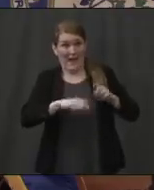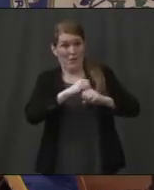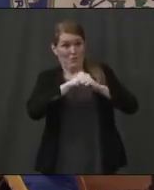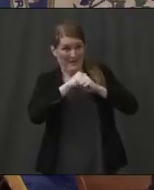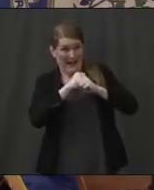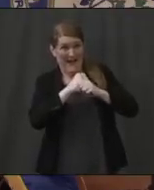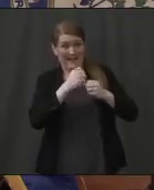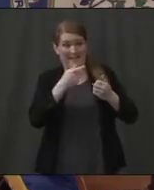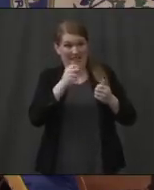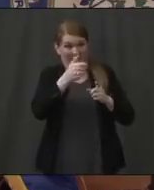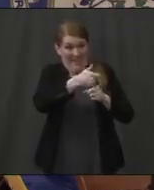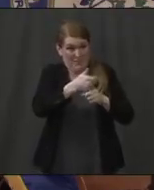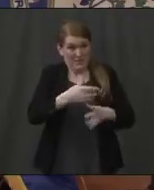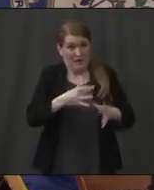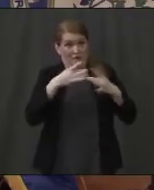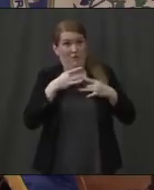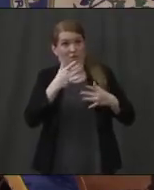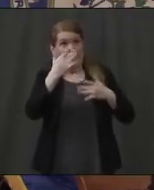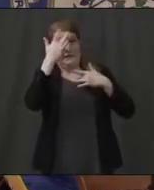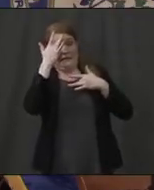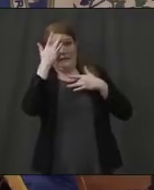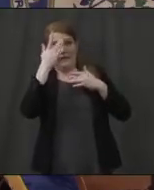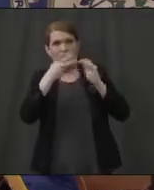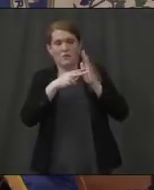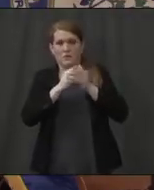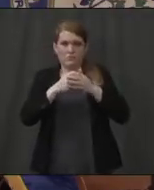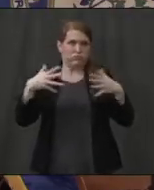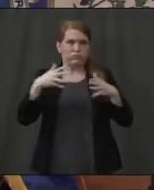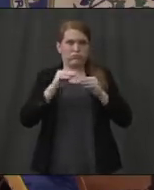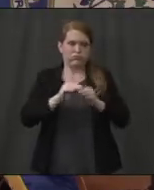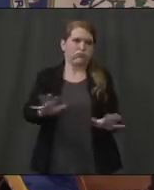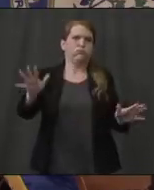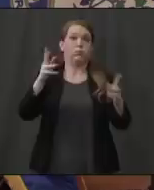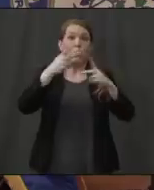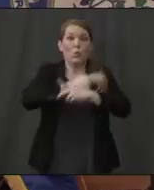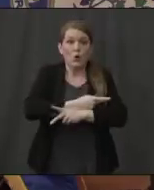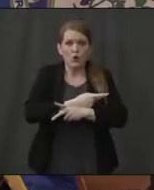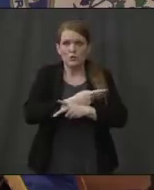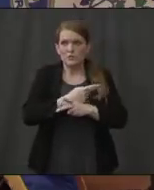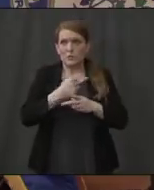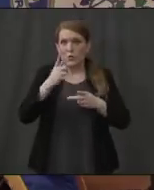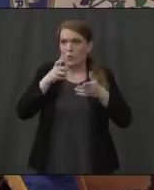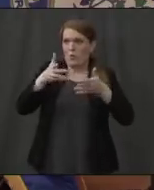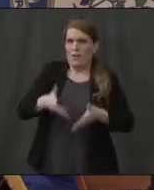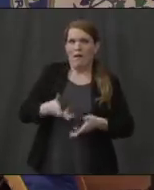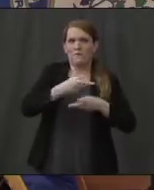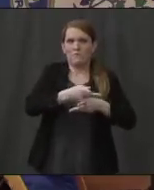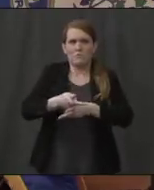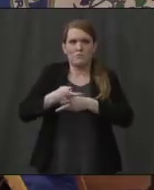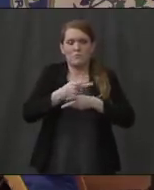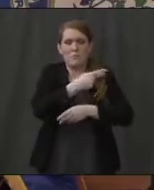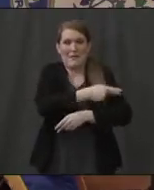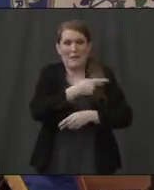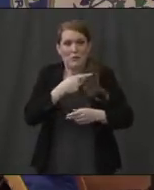and this virus spikes, we will not have enough staff to take care of patients.